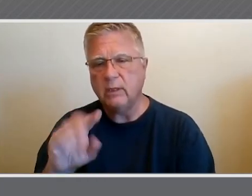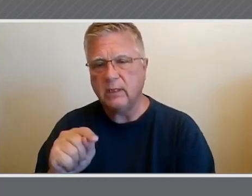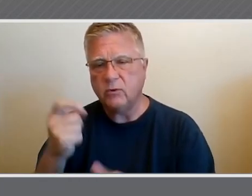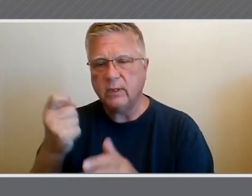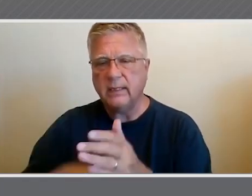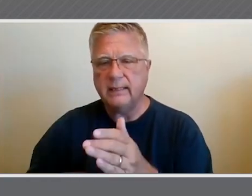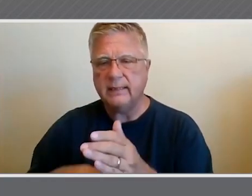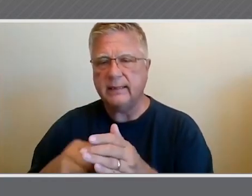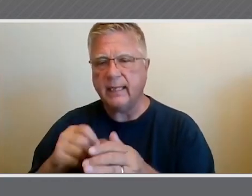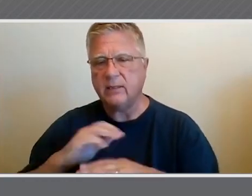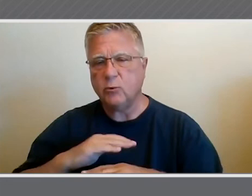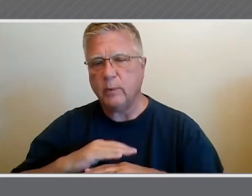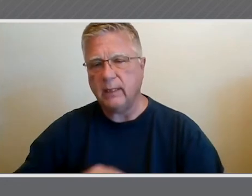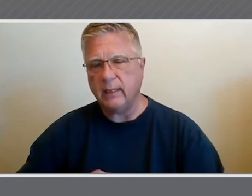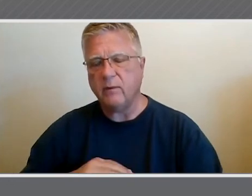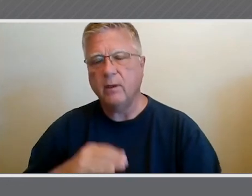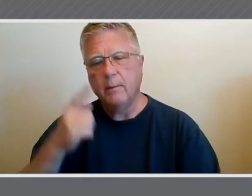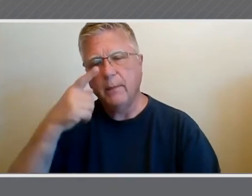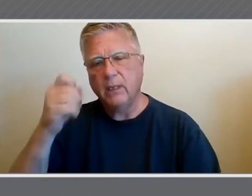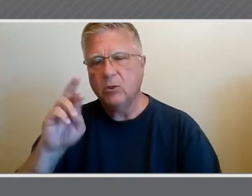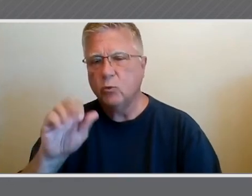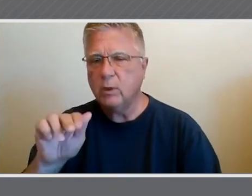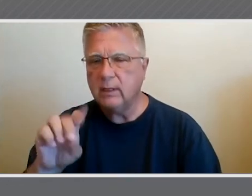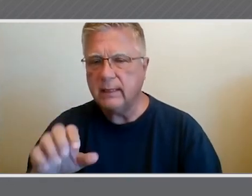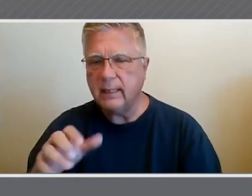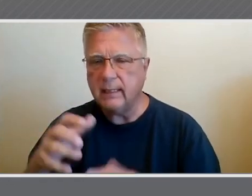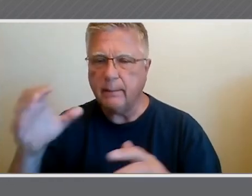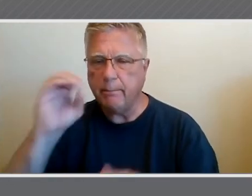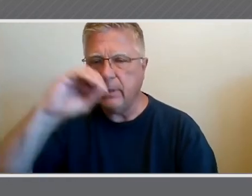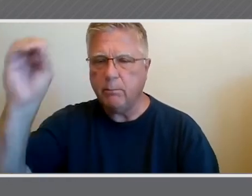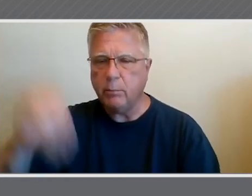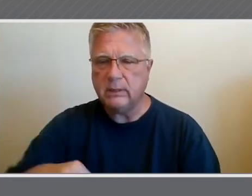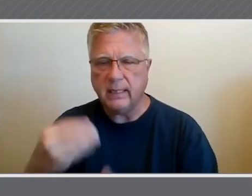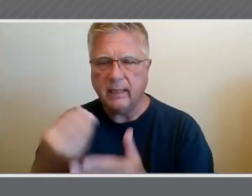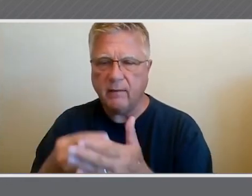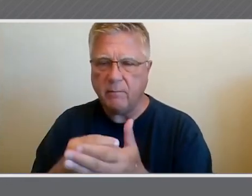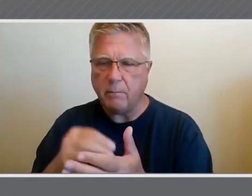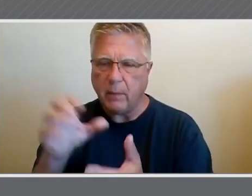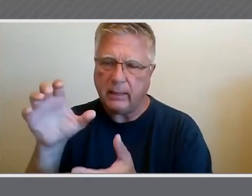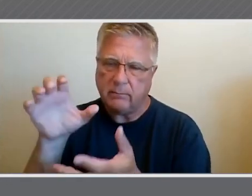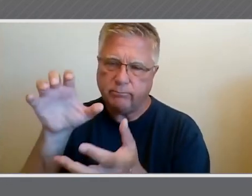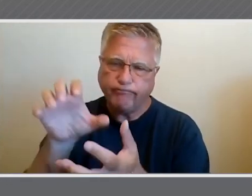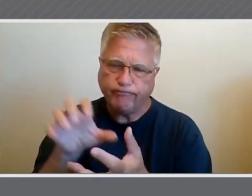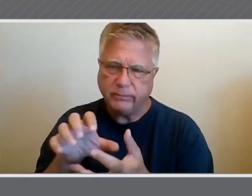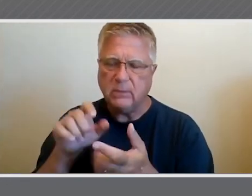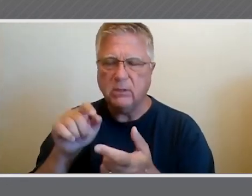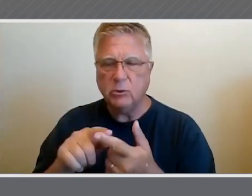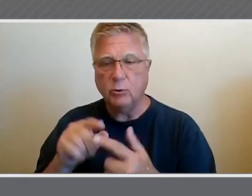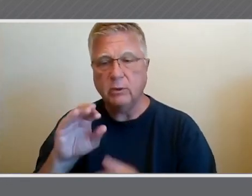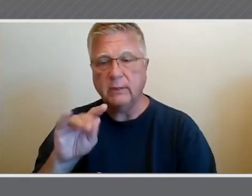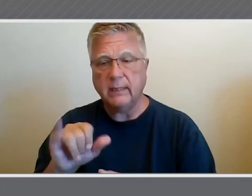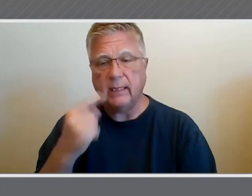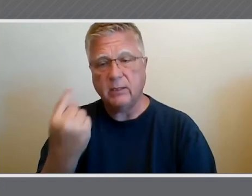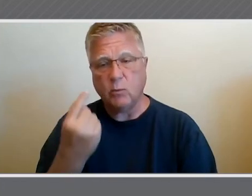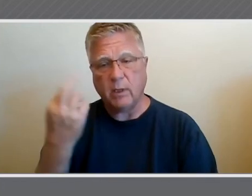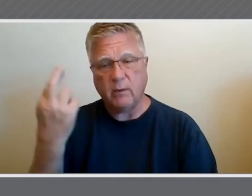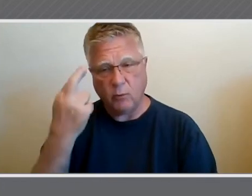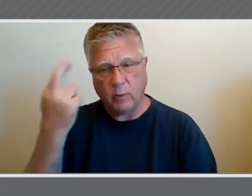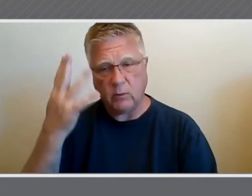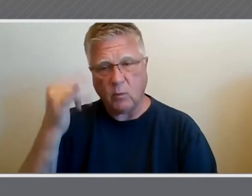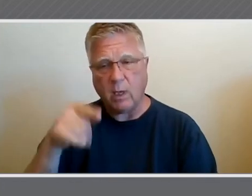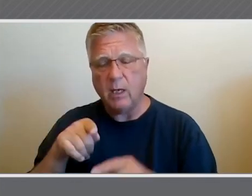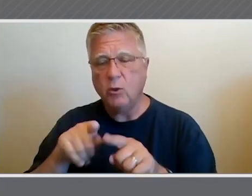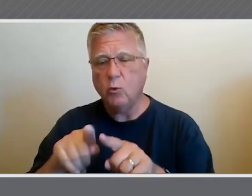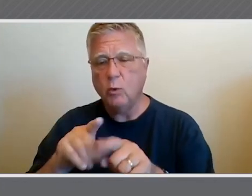Because real estate is such a big chunk of money into the city, that's one of the reasons why during the